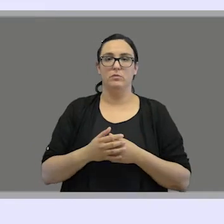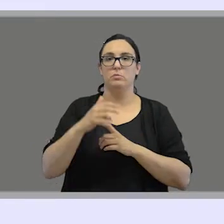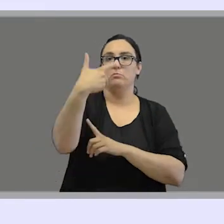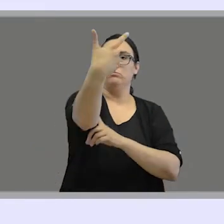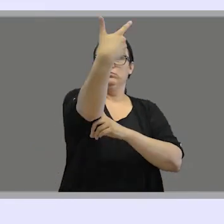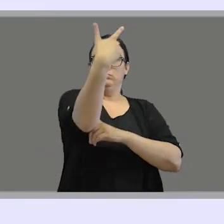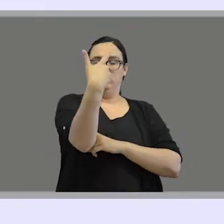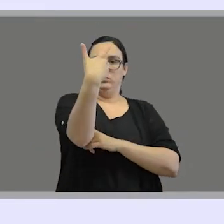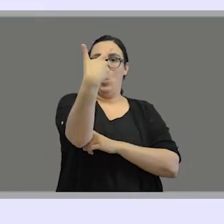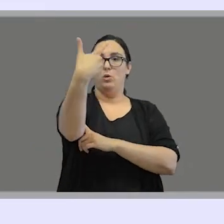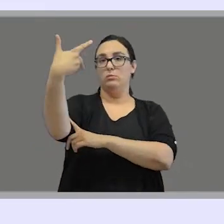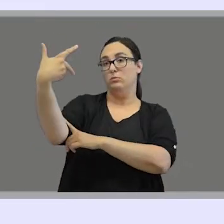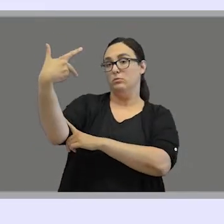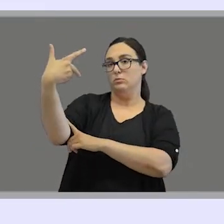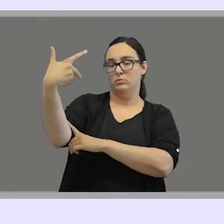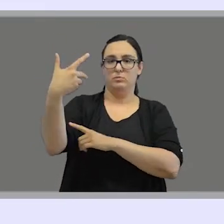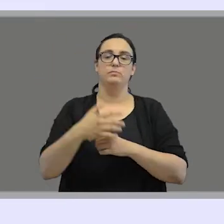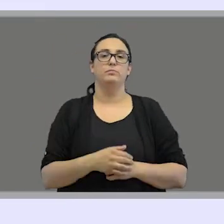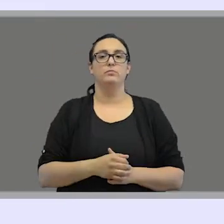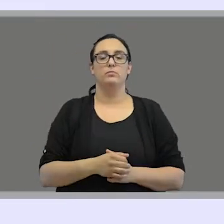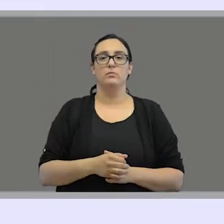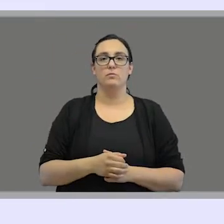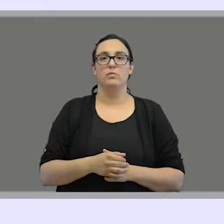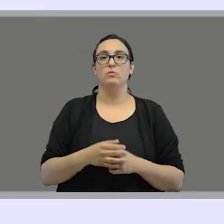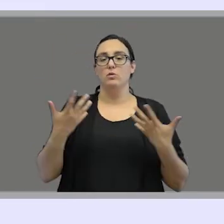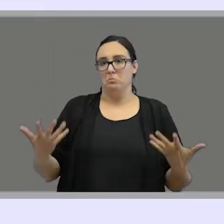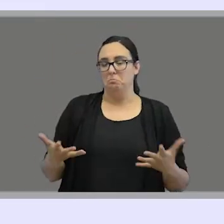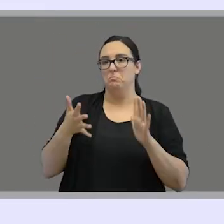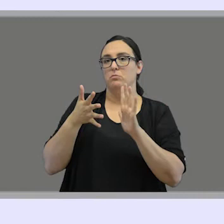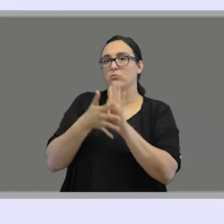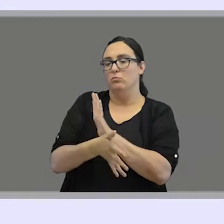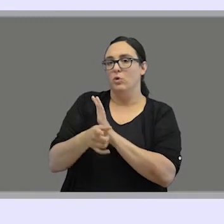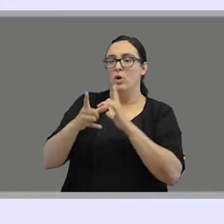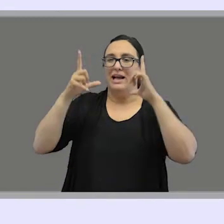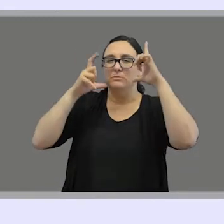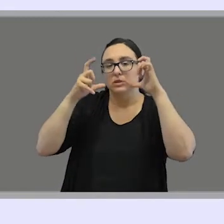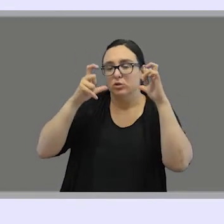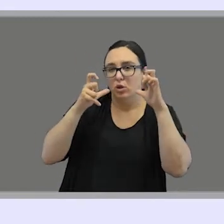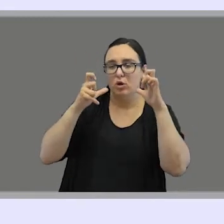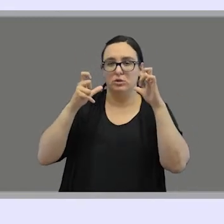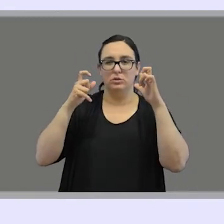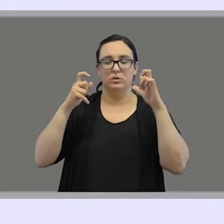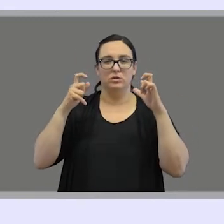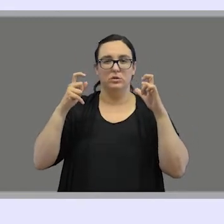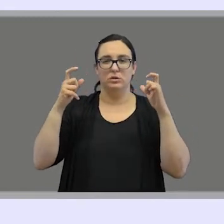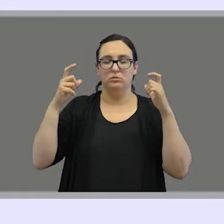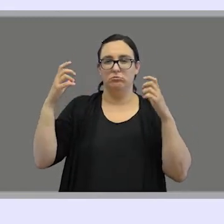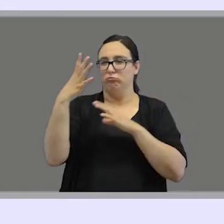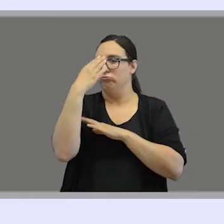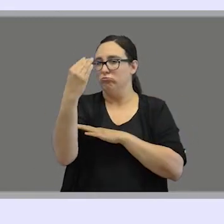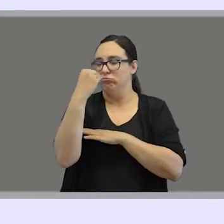a frontal or a semi-profile shot, because that is the way that all the facial expressions can be captured